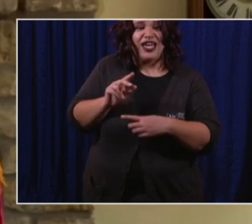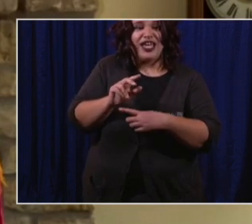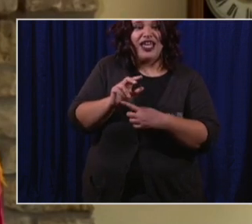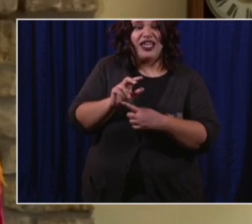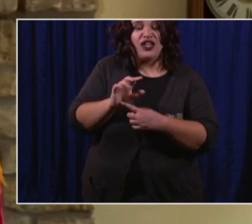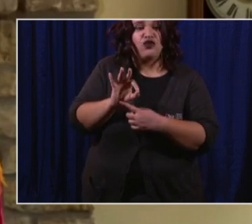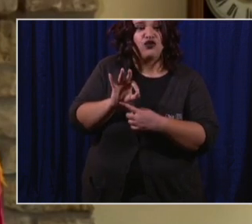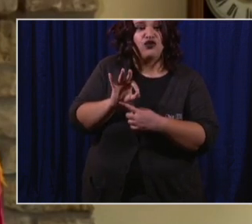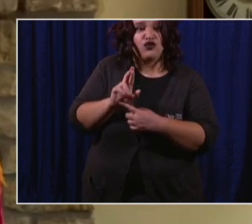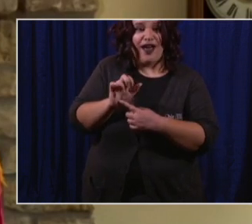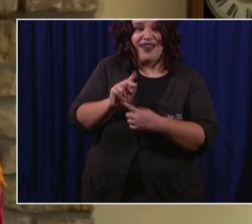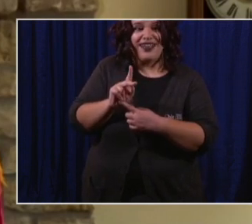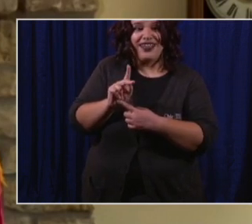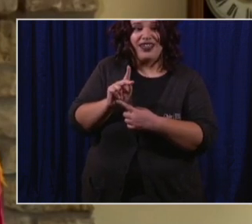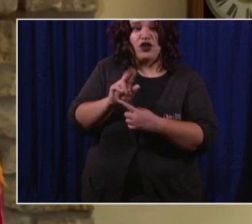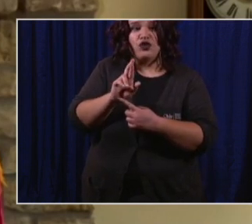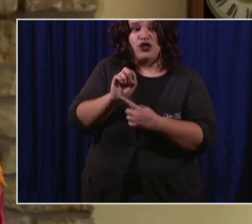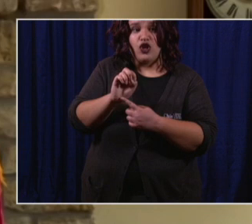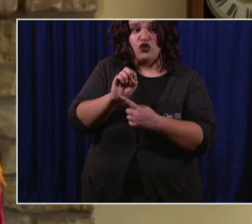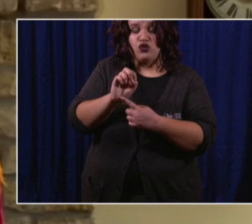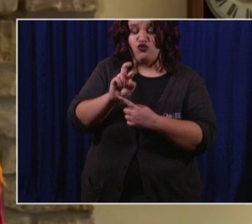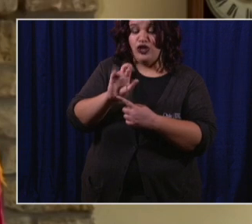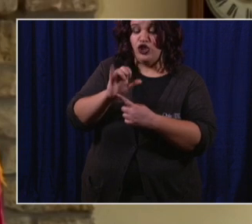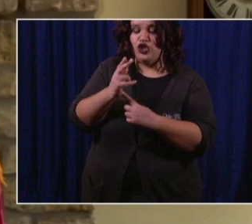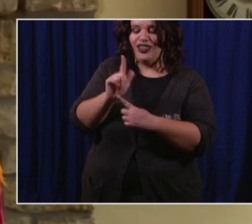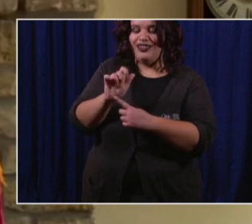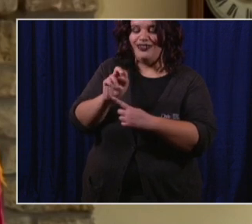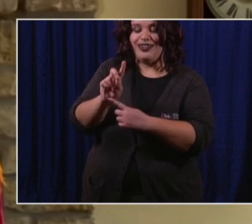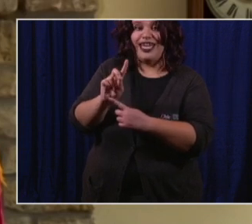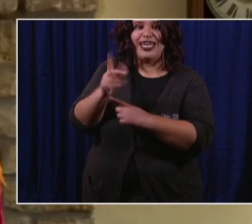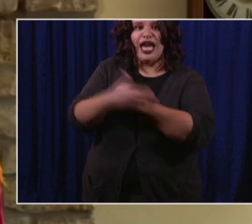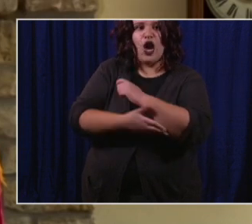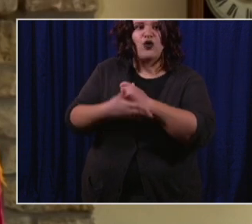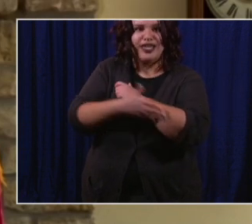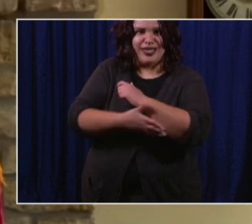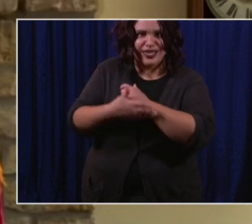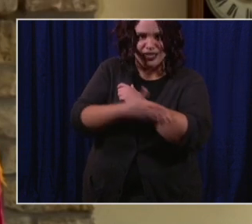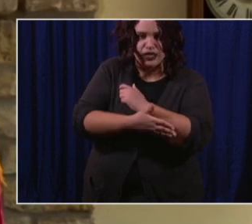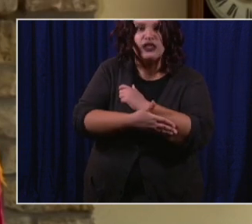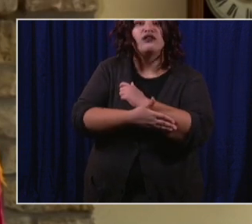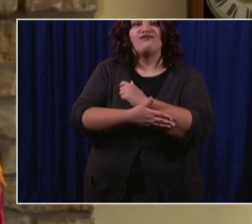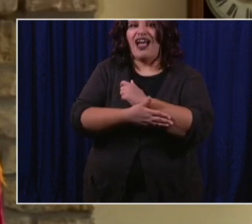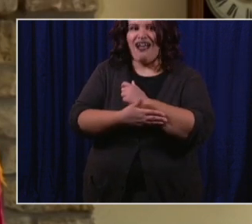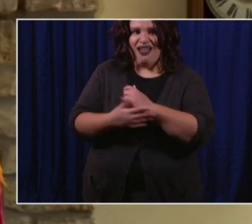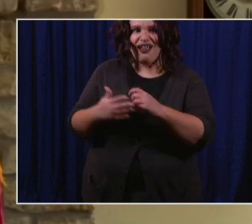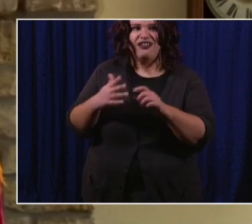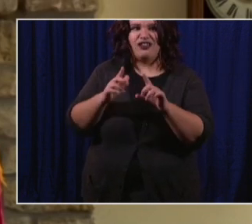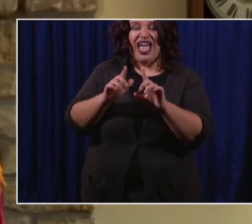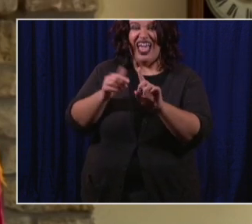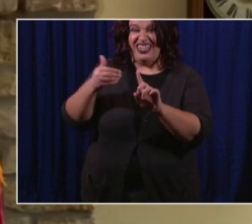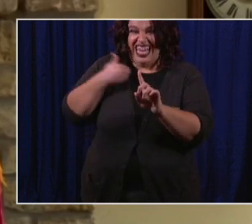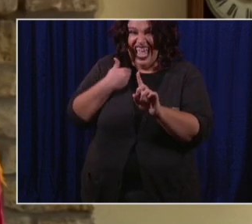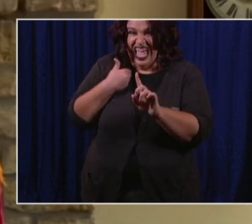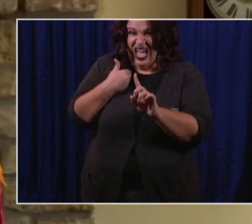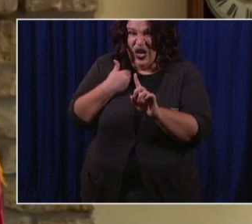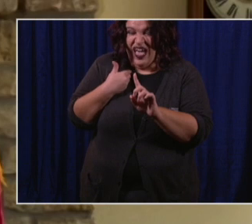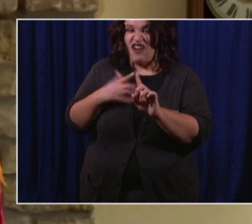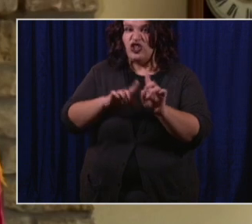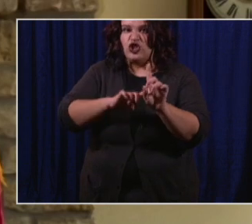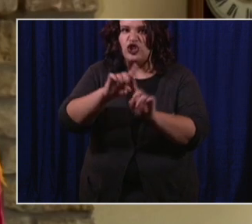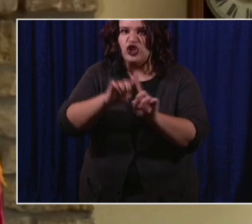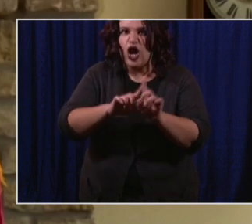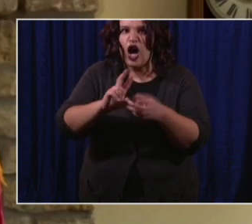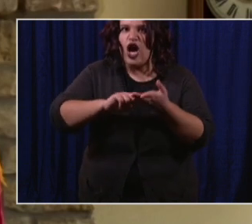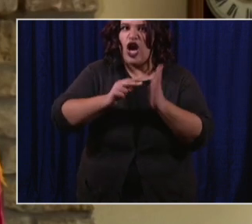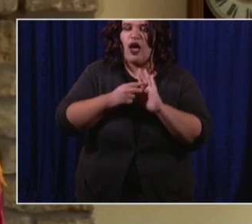public health advisory system, and that's based at least in part on outbreaks in the 2 state prisons here. What exactly